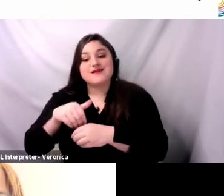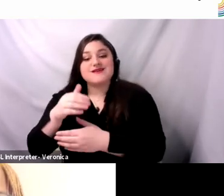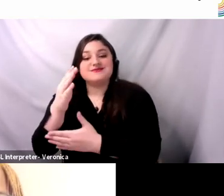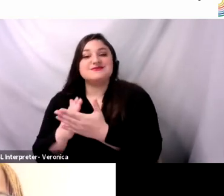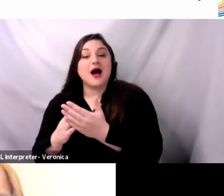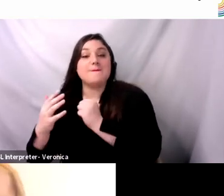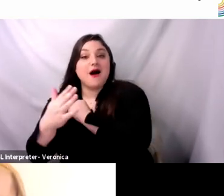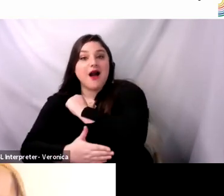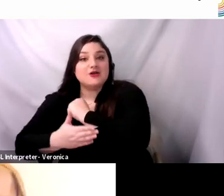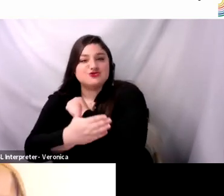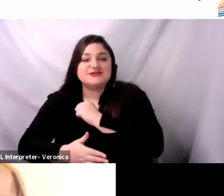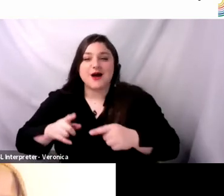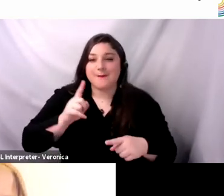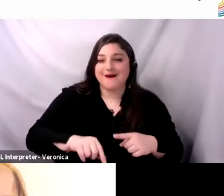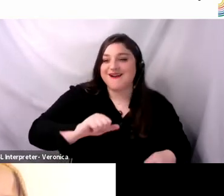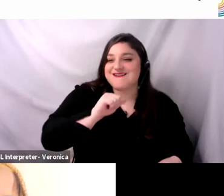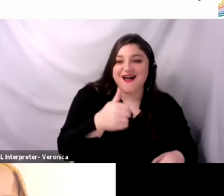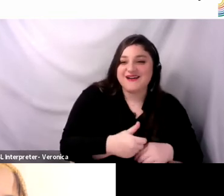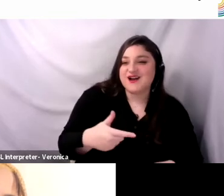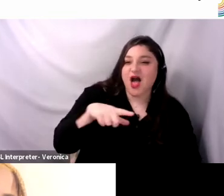in other countries?